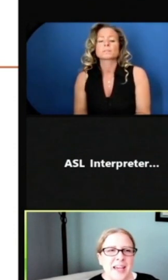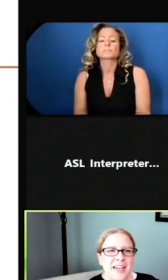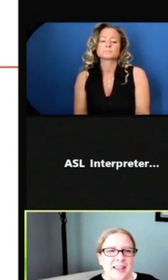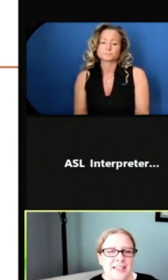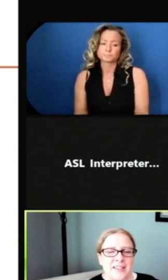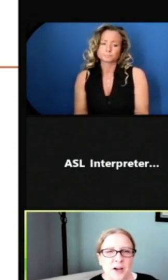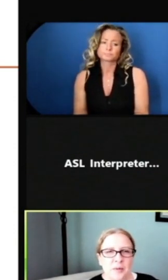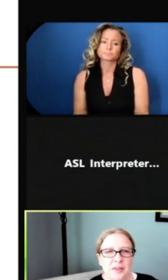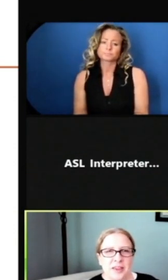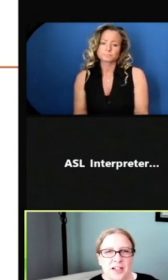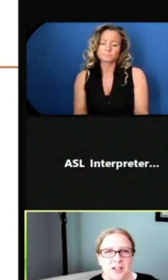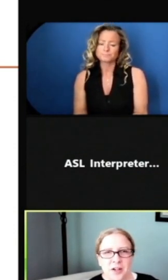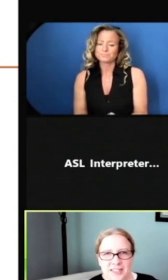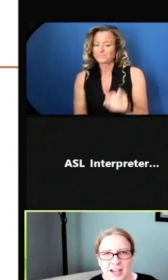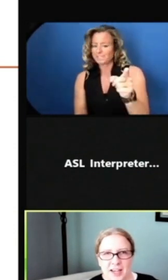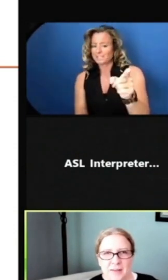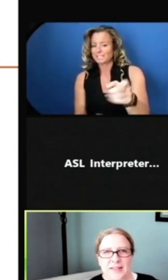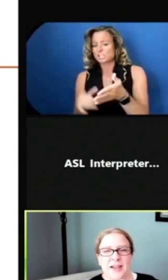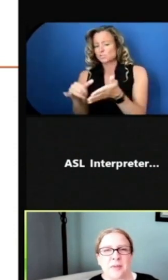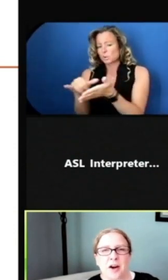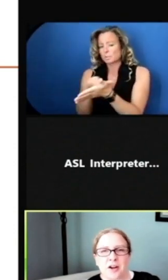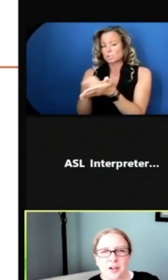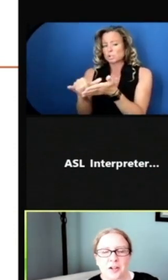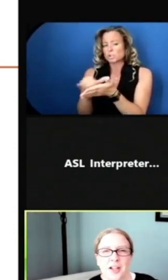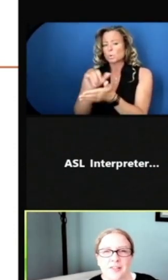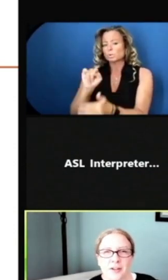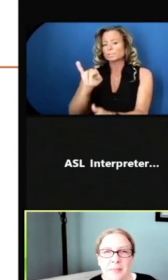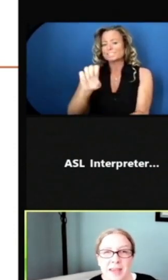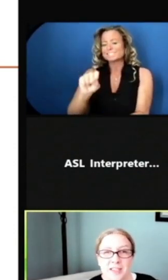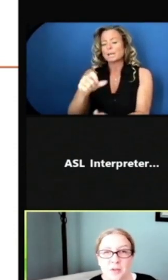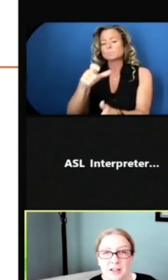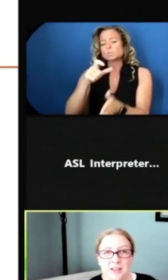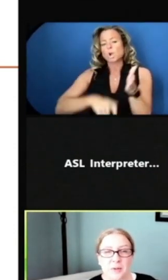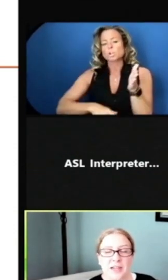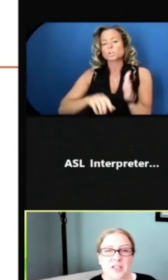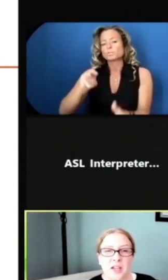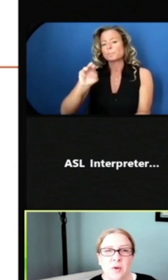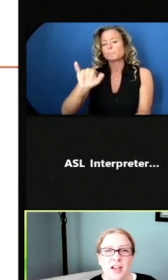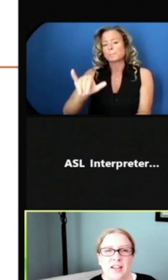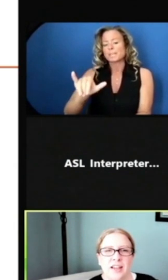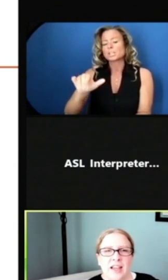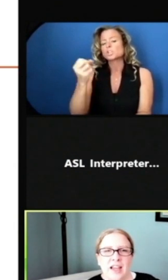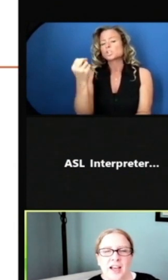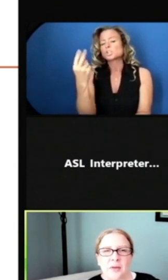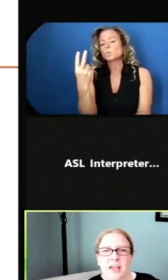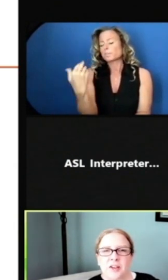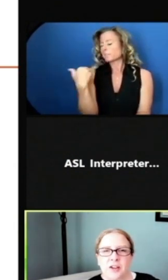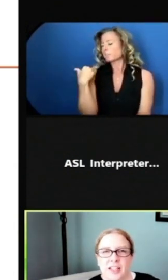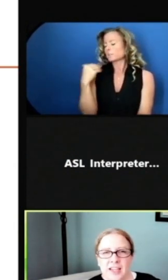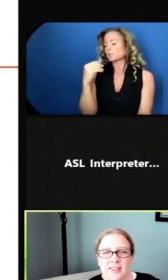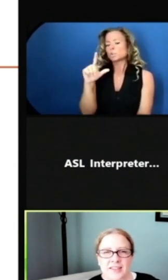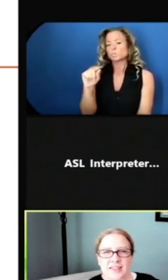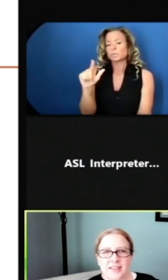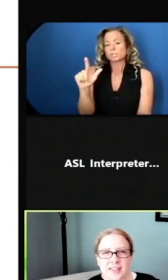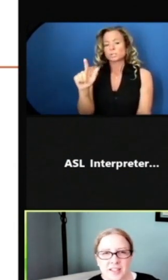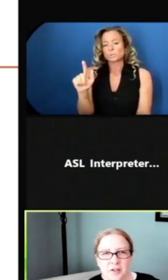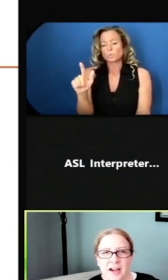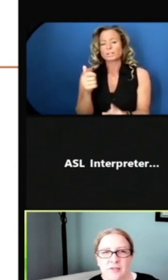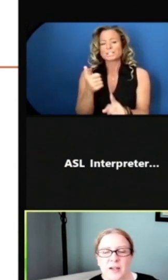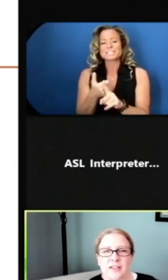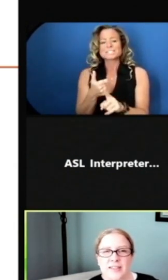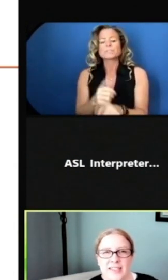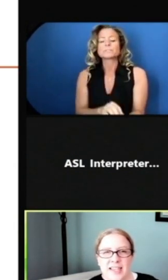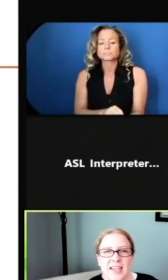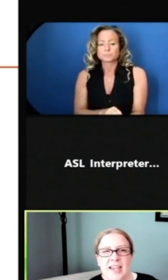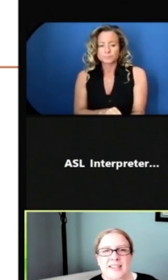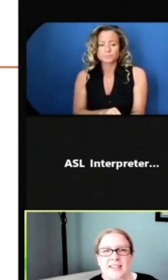So I'm taking this from the New York Times article from May 12th, 2021. And if you're looking at this graph,